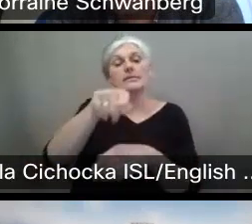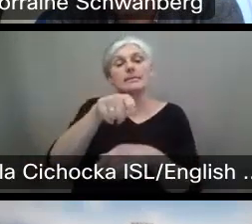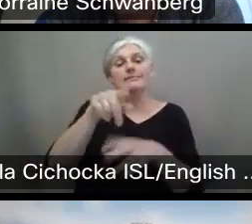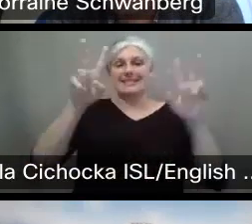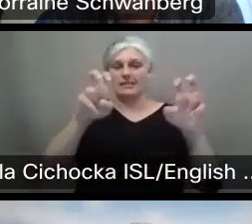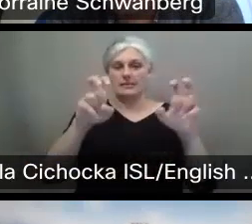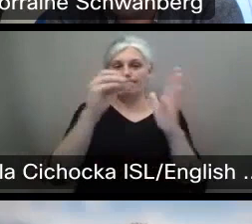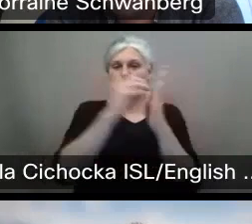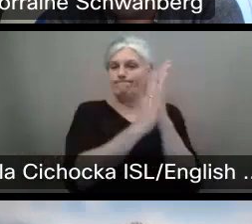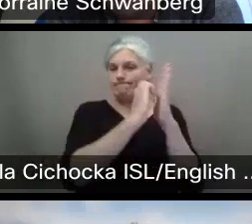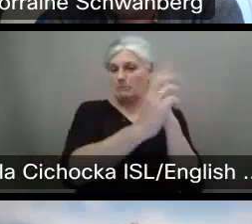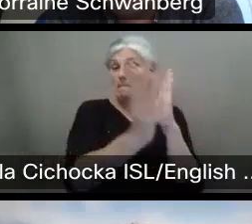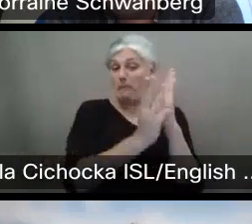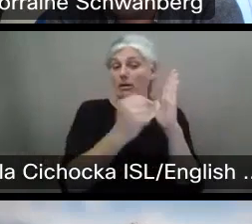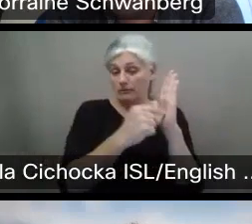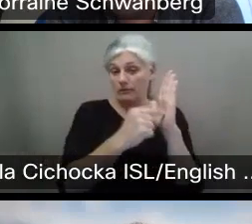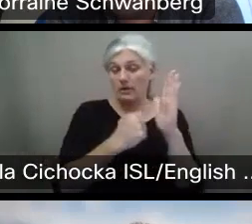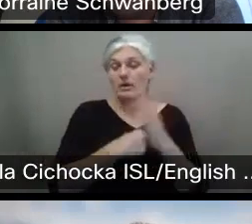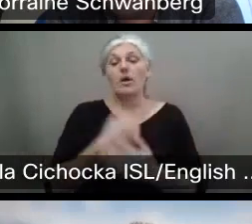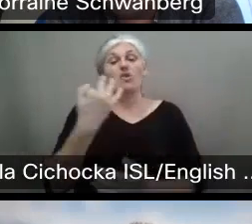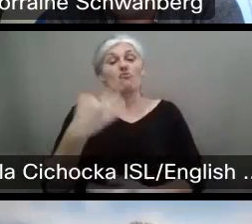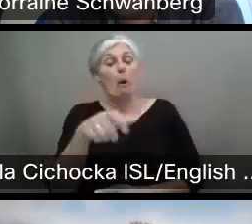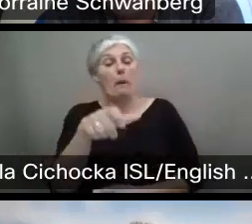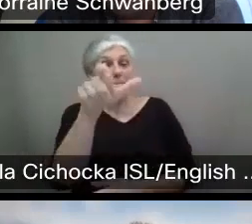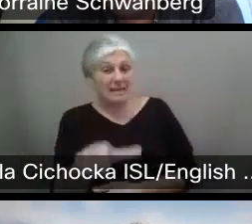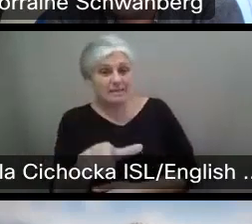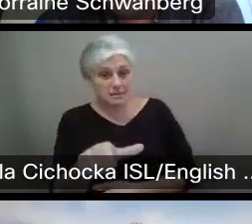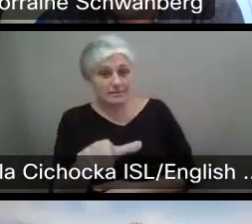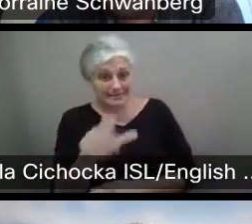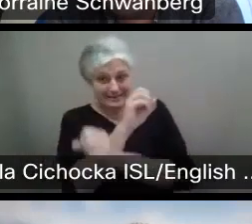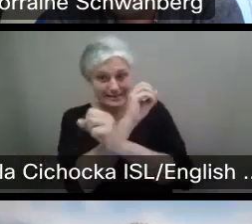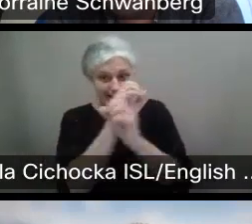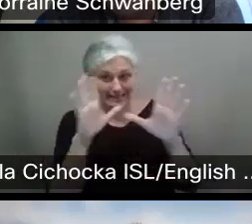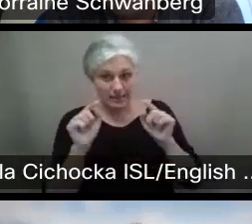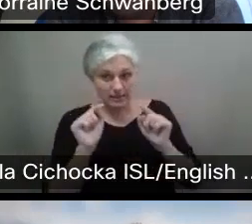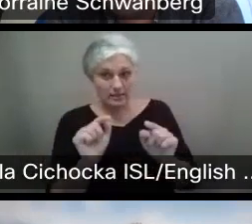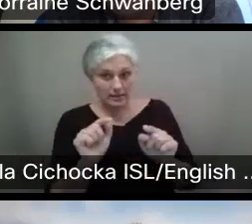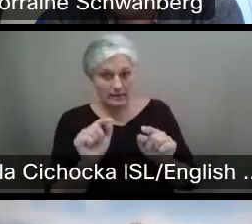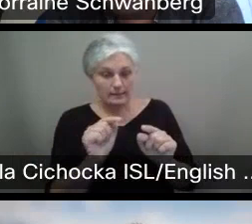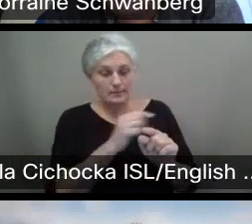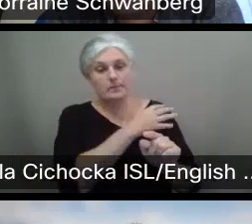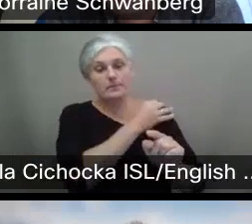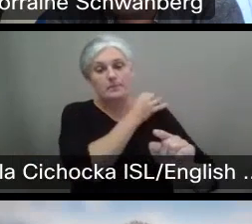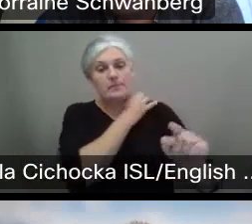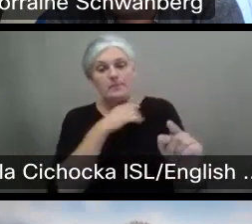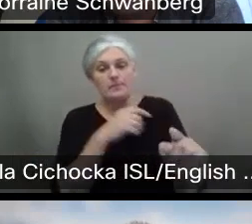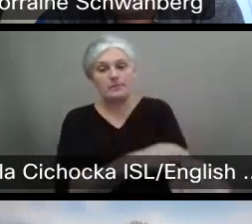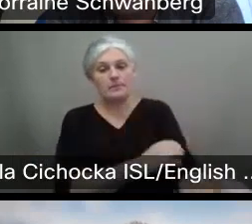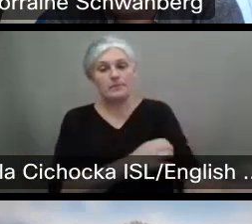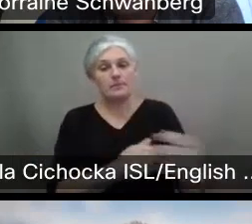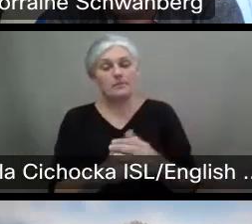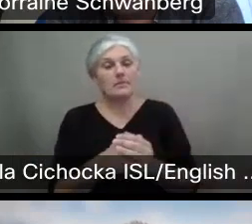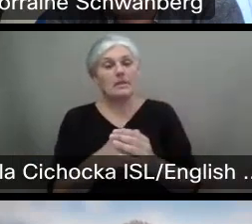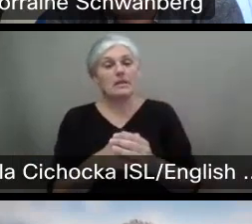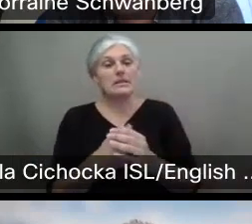definition. Wrong patients is clearly a adverse